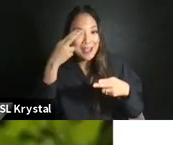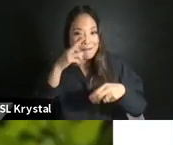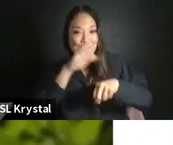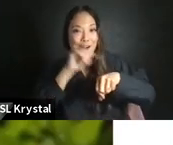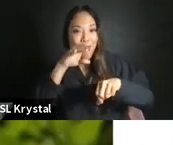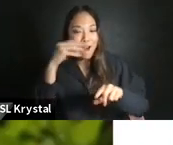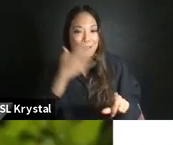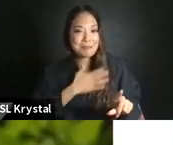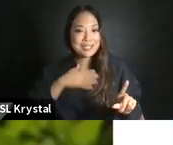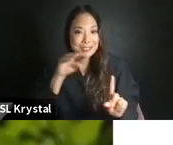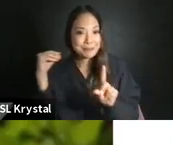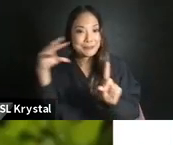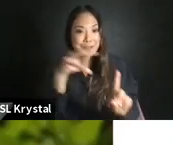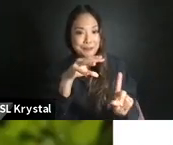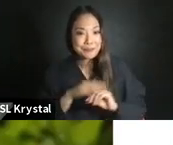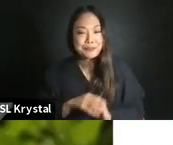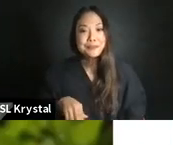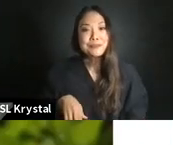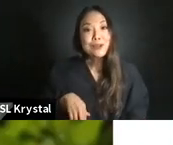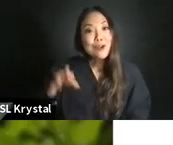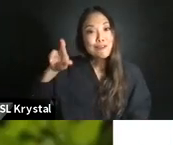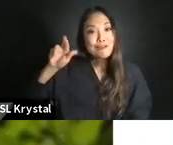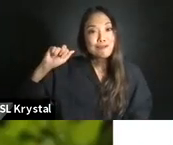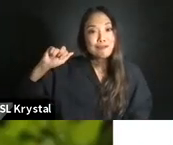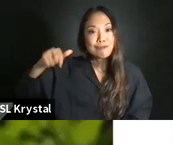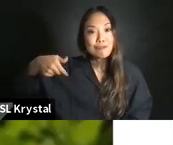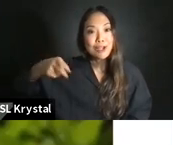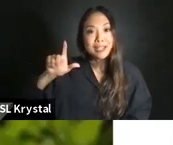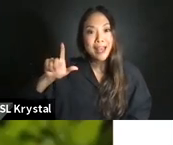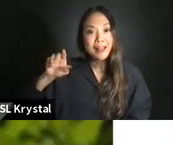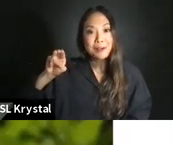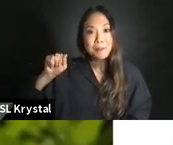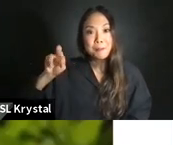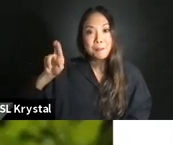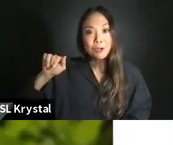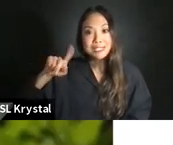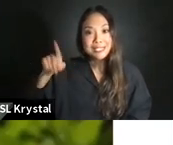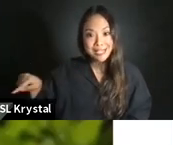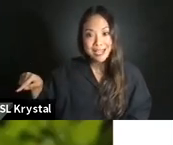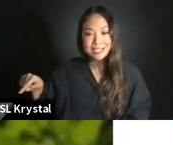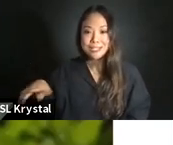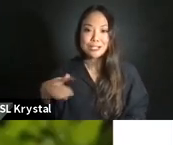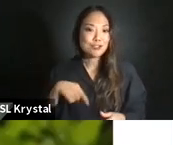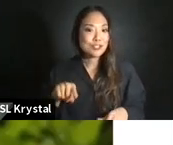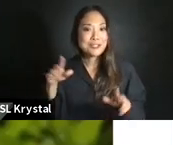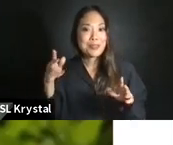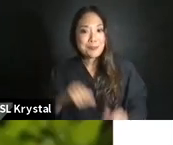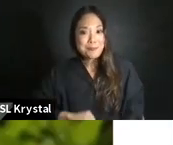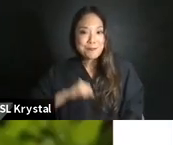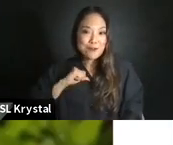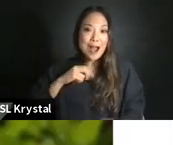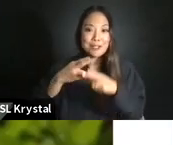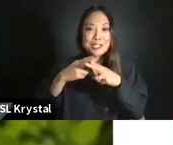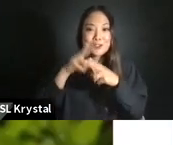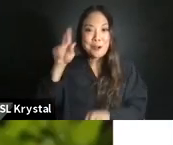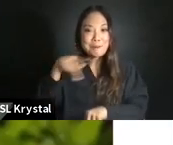raquel martinez she is the proud interim principal at the snowden international school she speaks